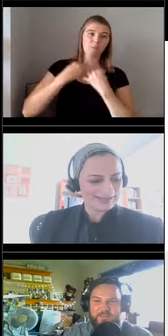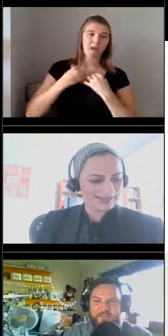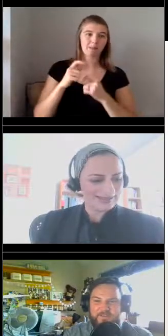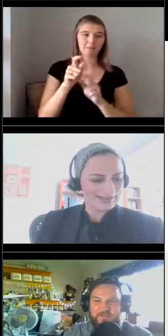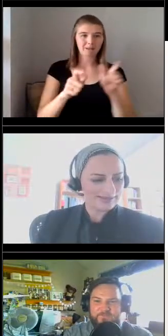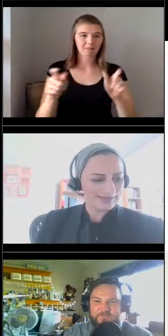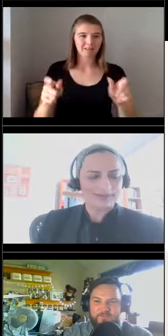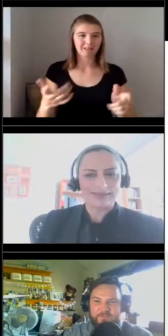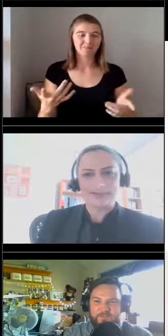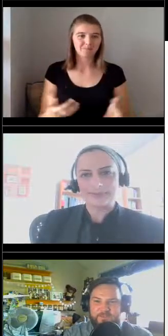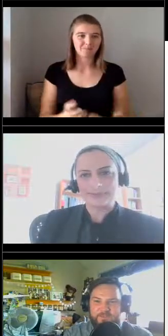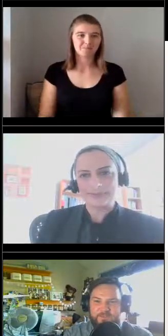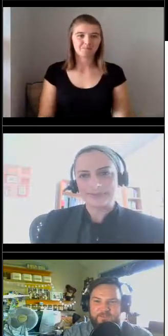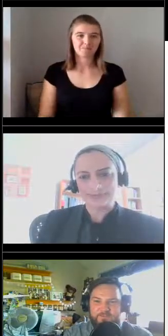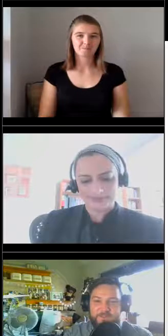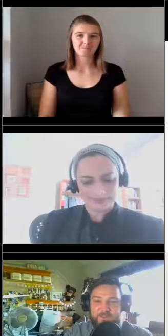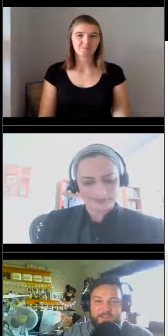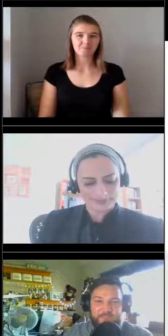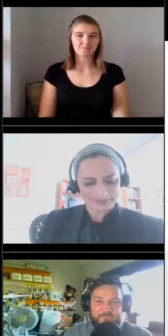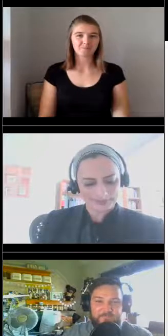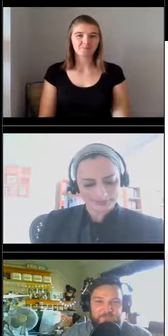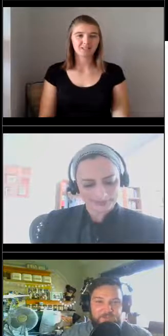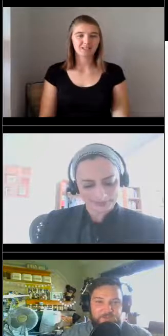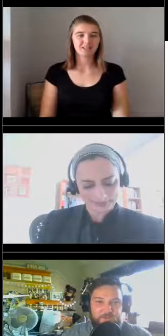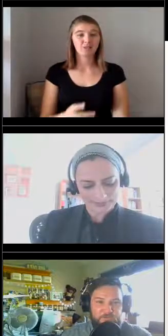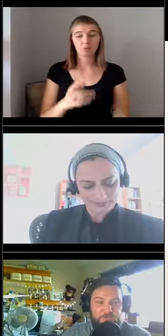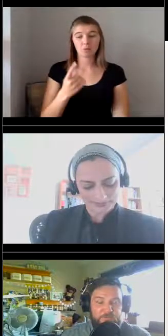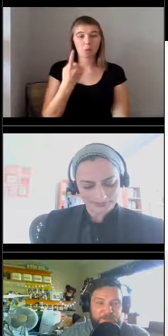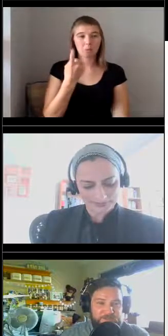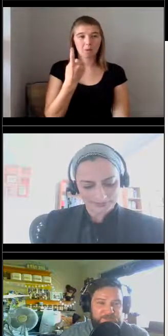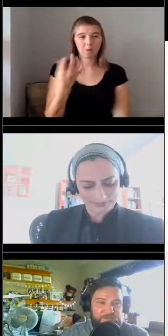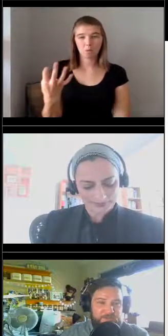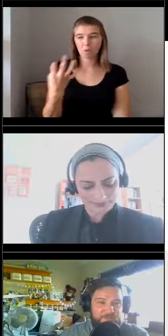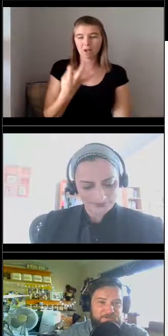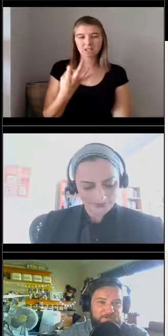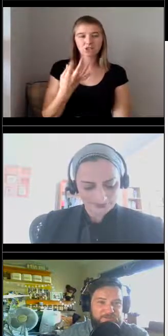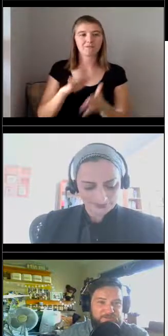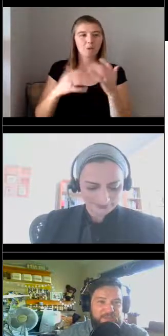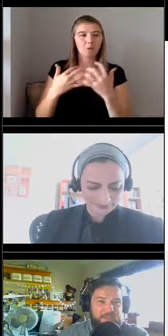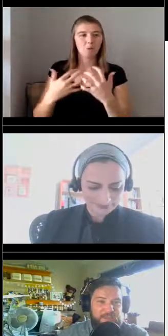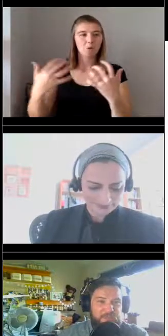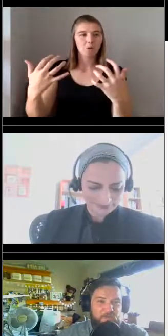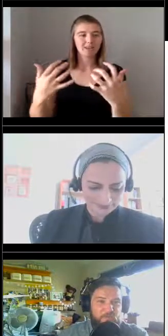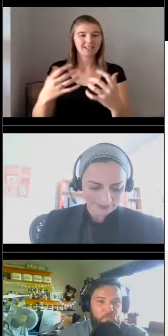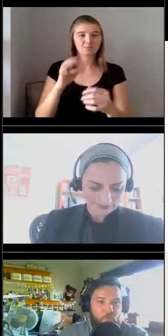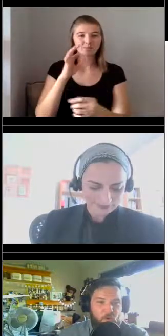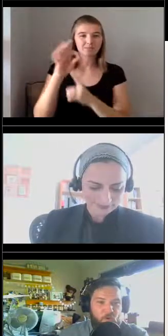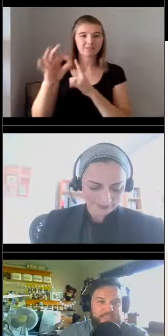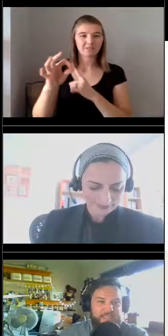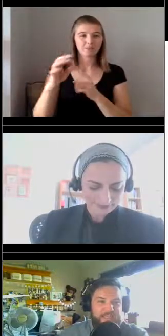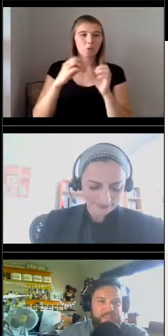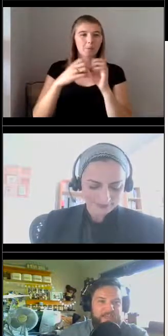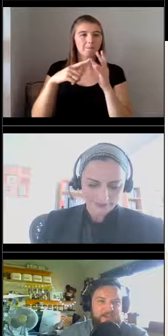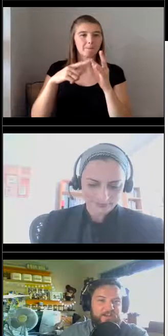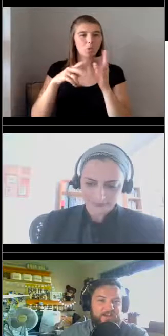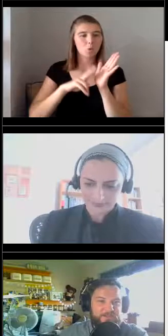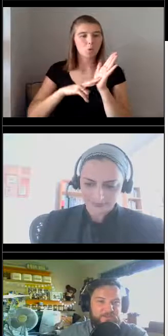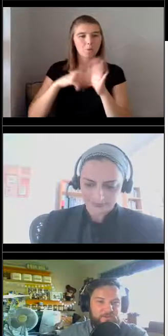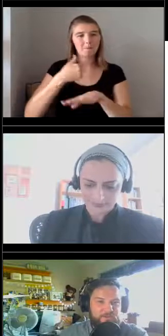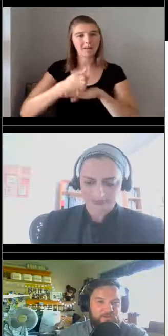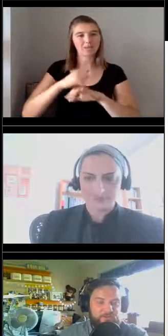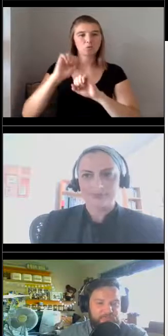had a question from the audience specifically for you, Boon, based on your experience. What can a